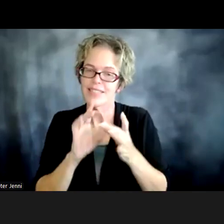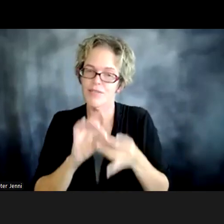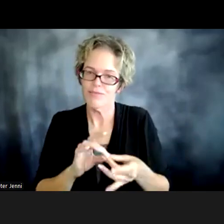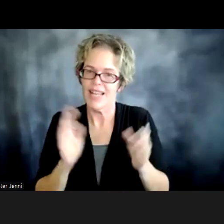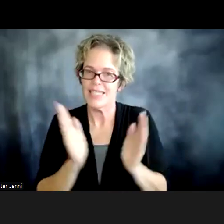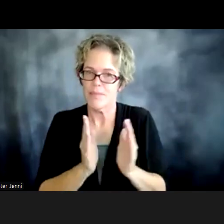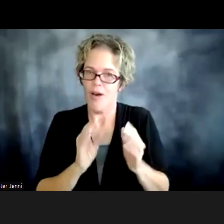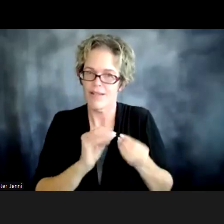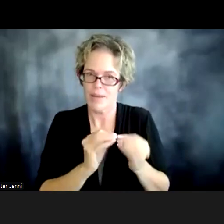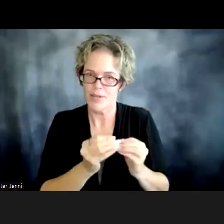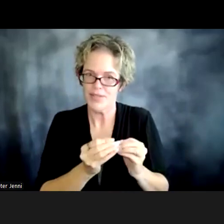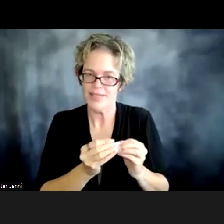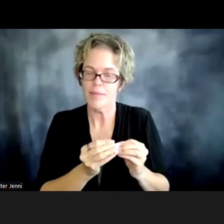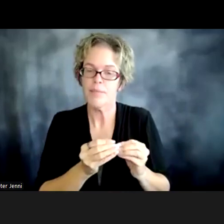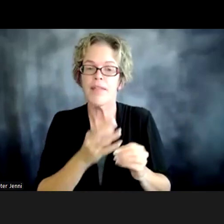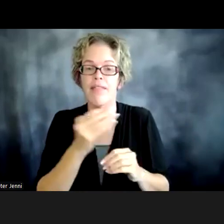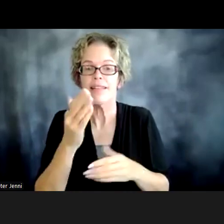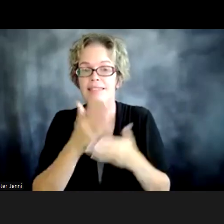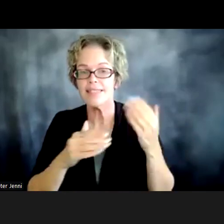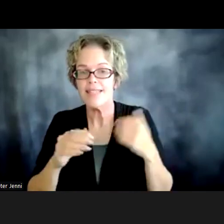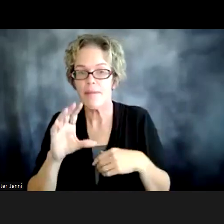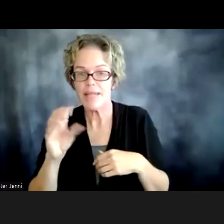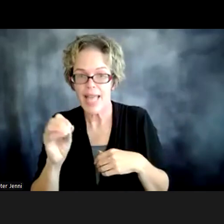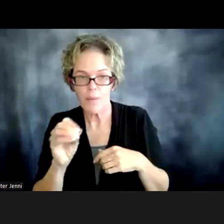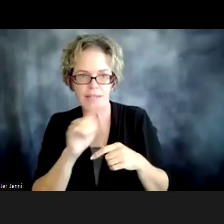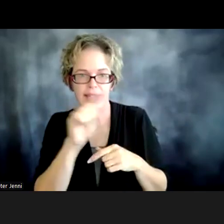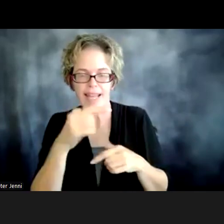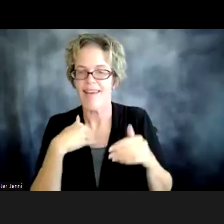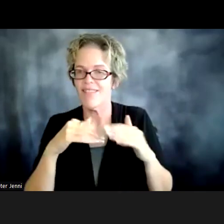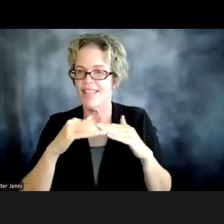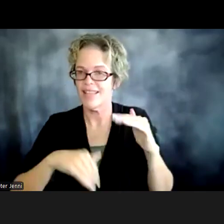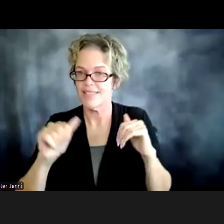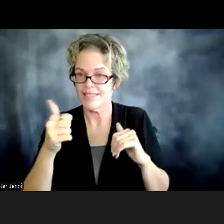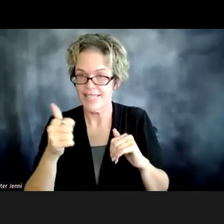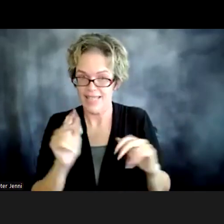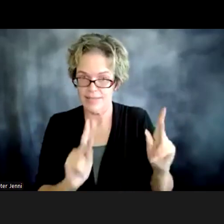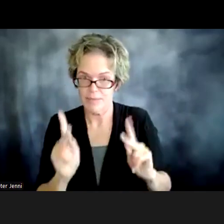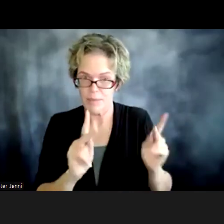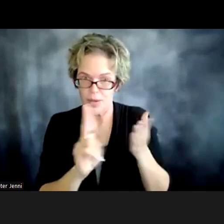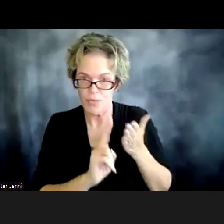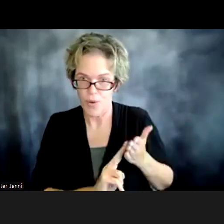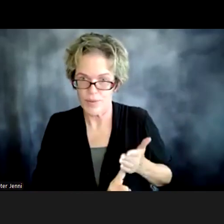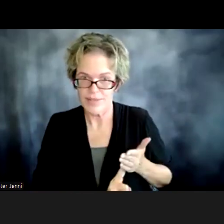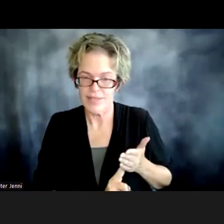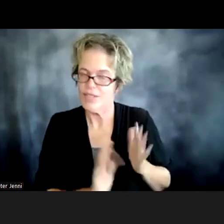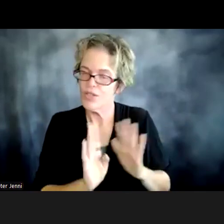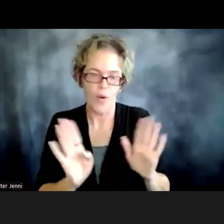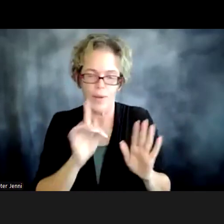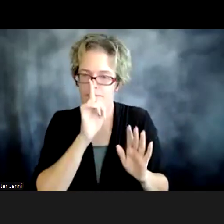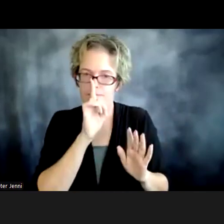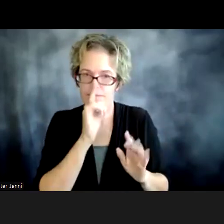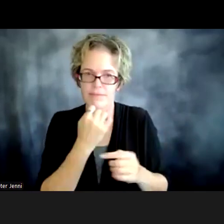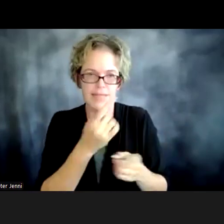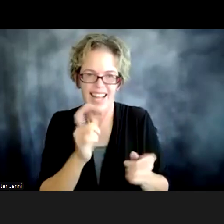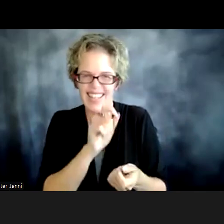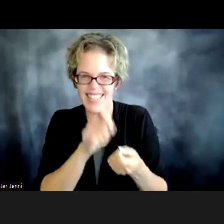numbers. And there are some counties that have less than 10 individuals enrolled. And so we don't disclose exact numbers if